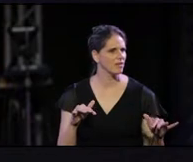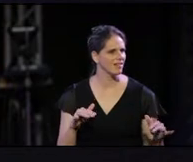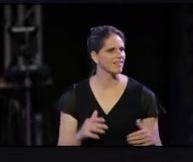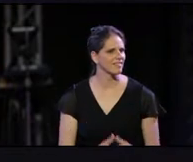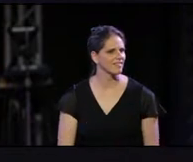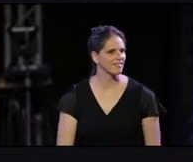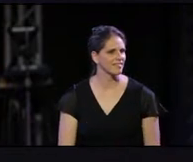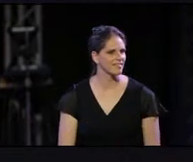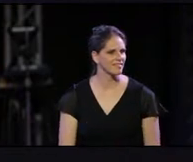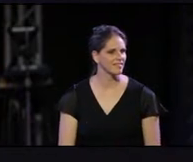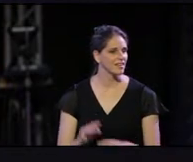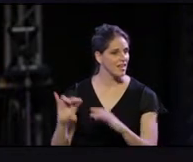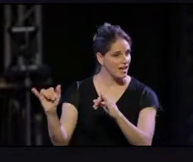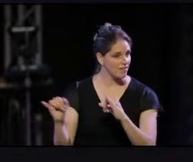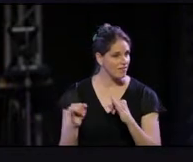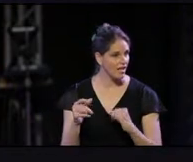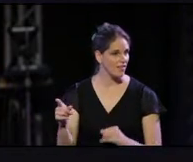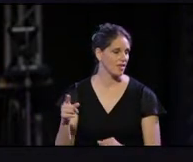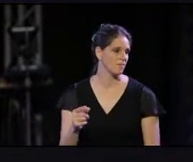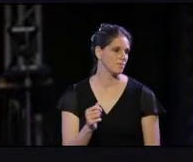Invite them to meals.